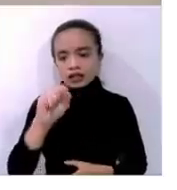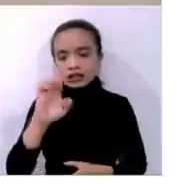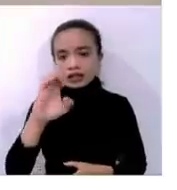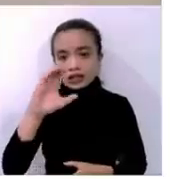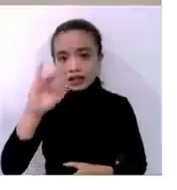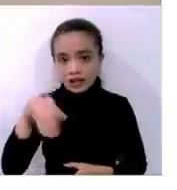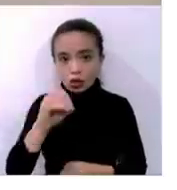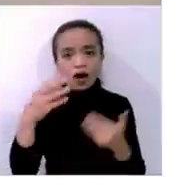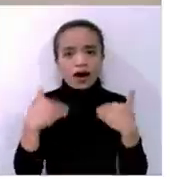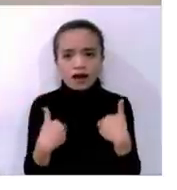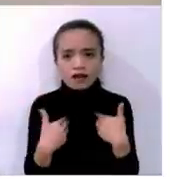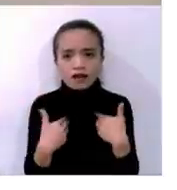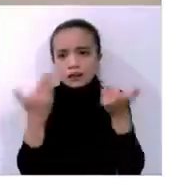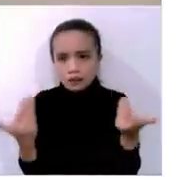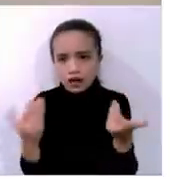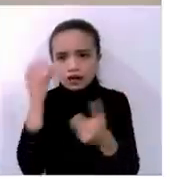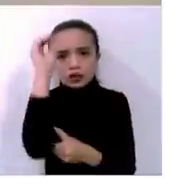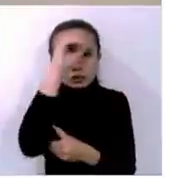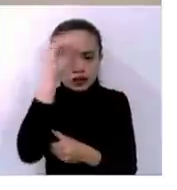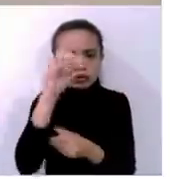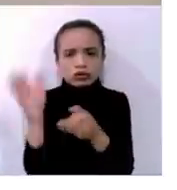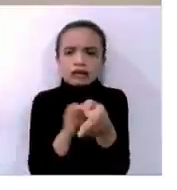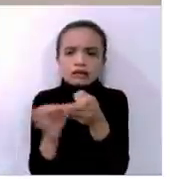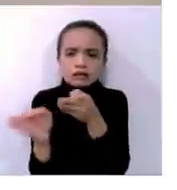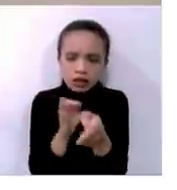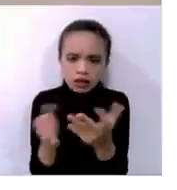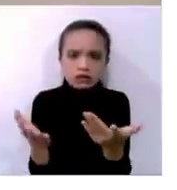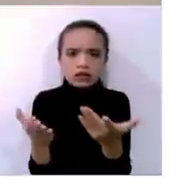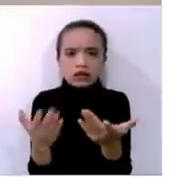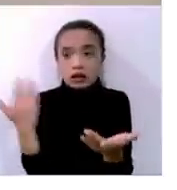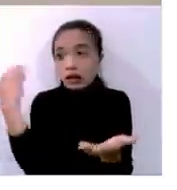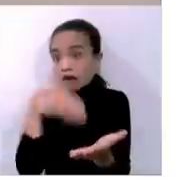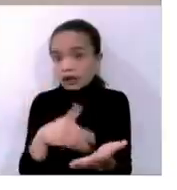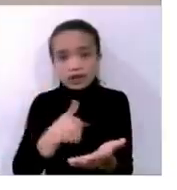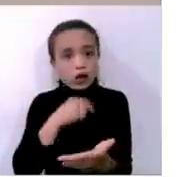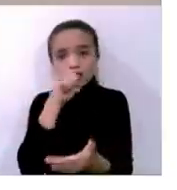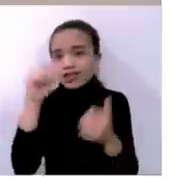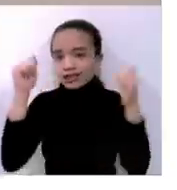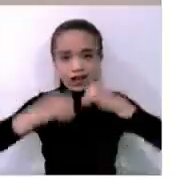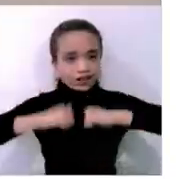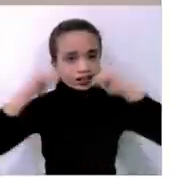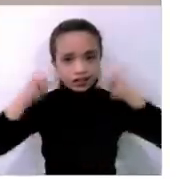opinion explaining his vote. But again, I also disagree with him.